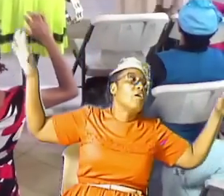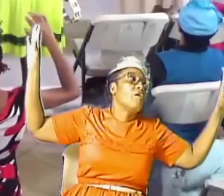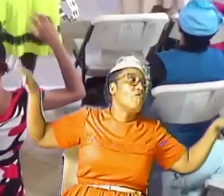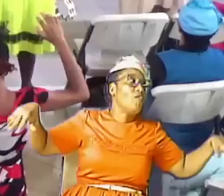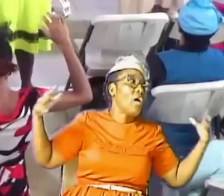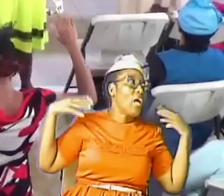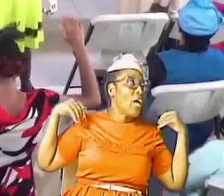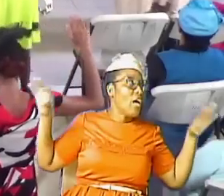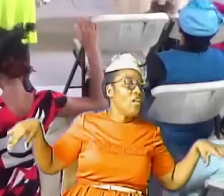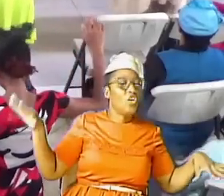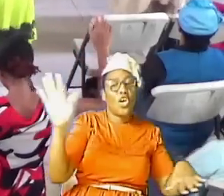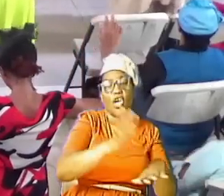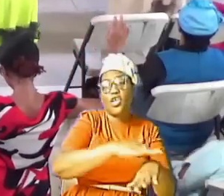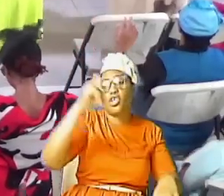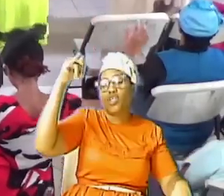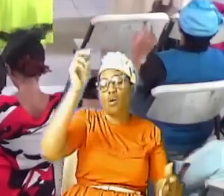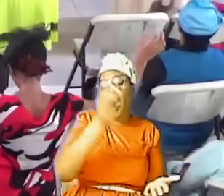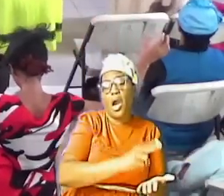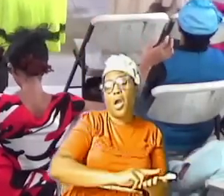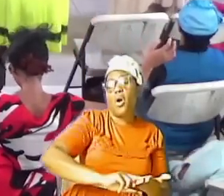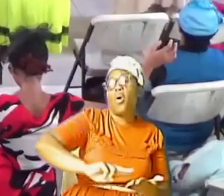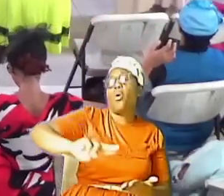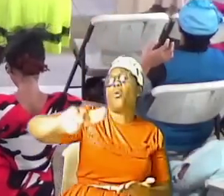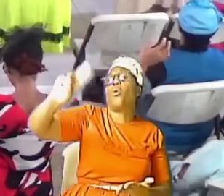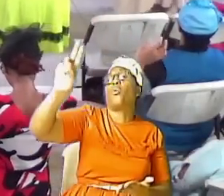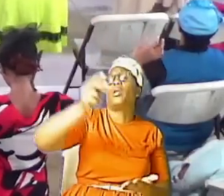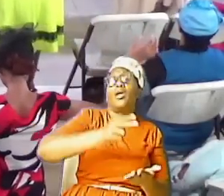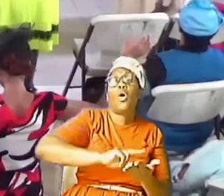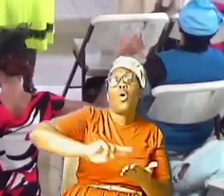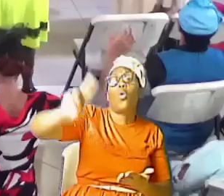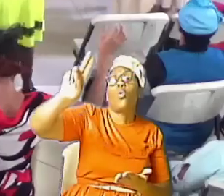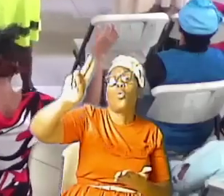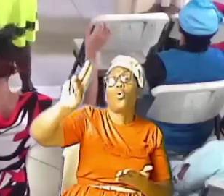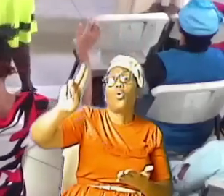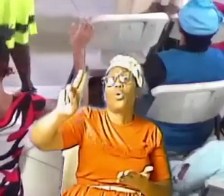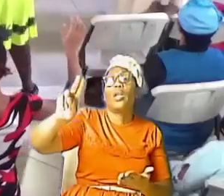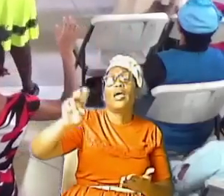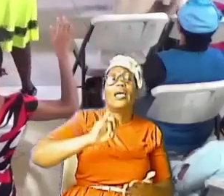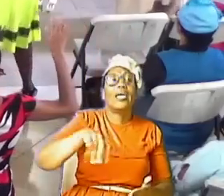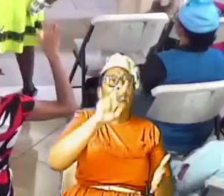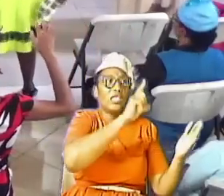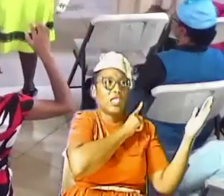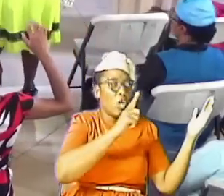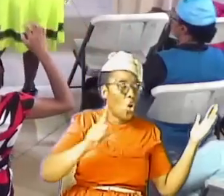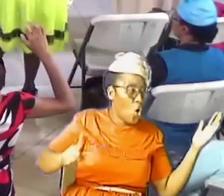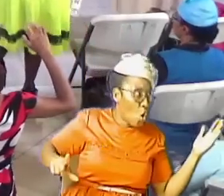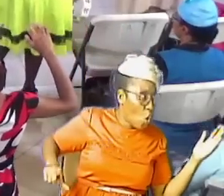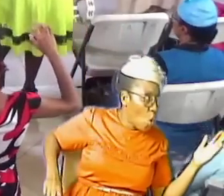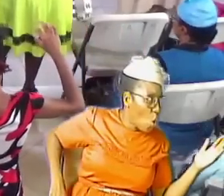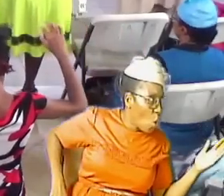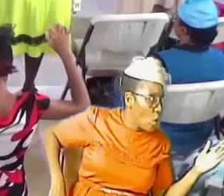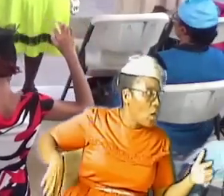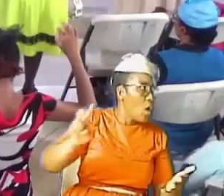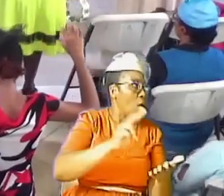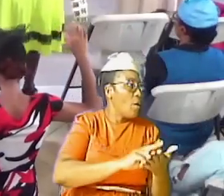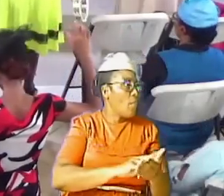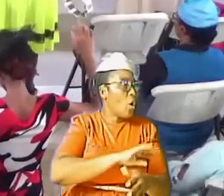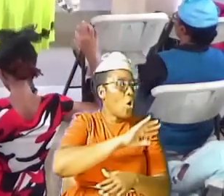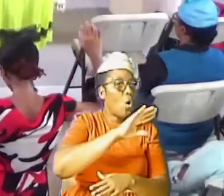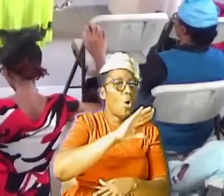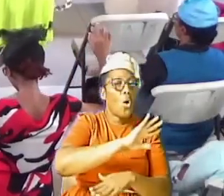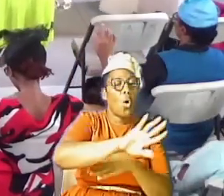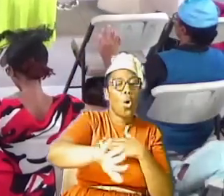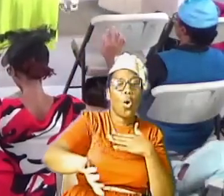the angels cry, holy, holy, holy is the Lord. The whole